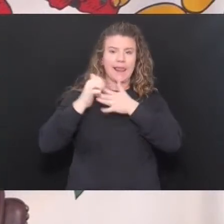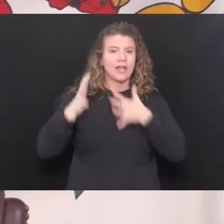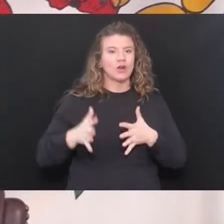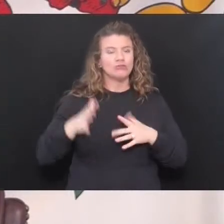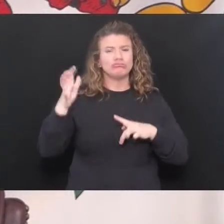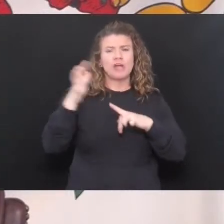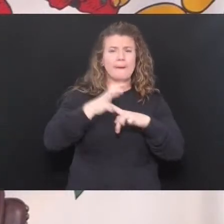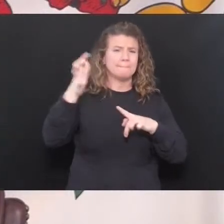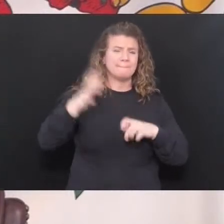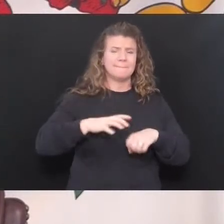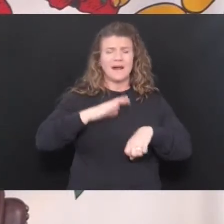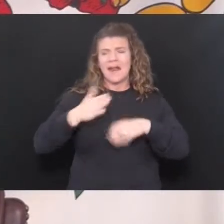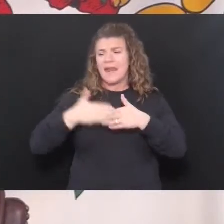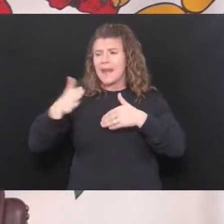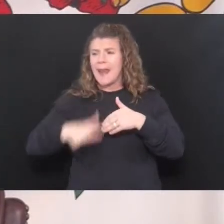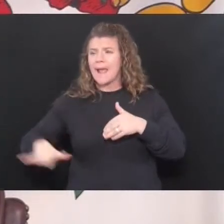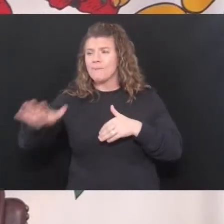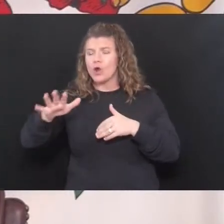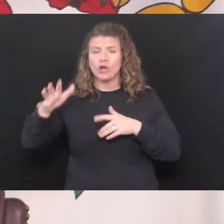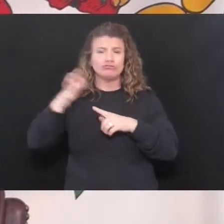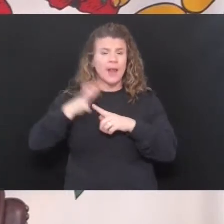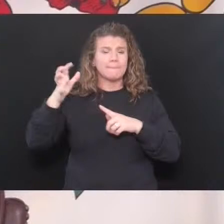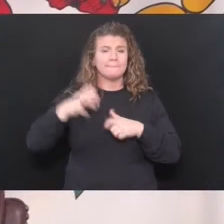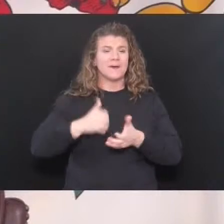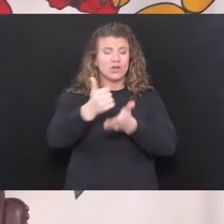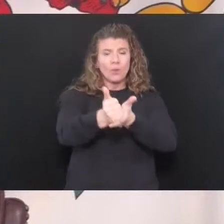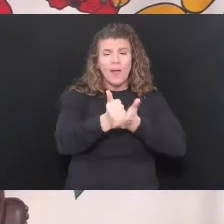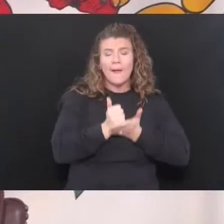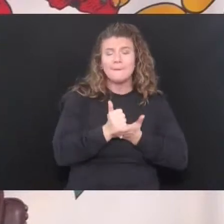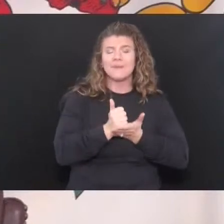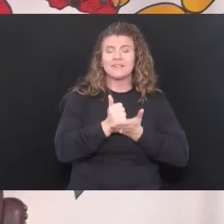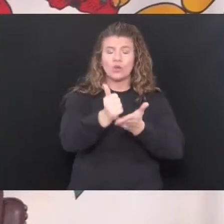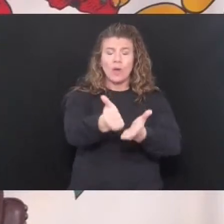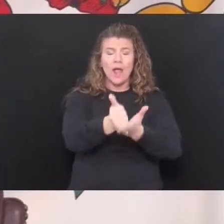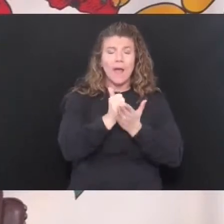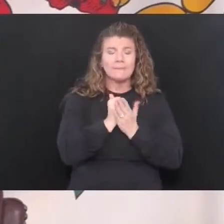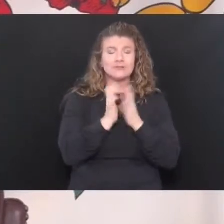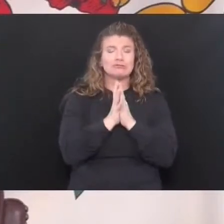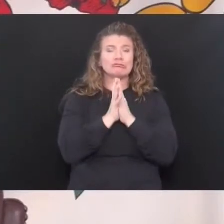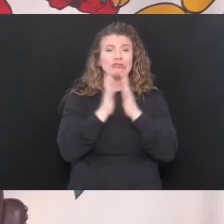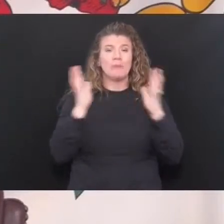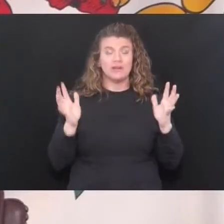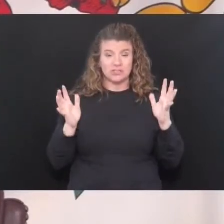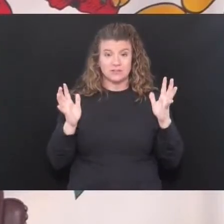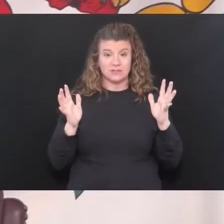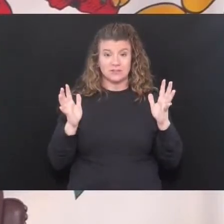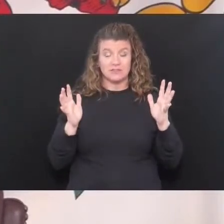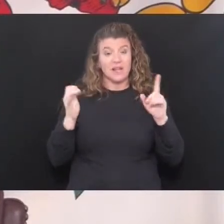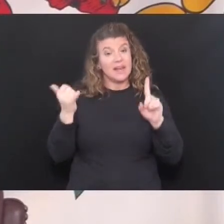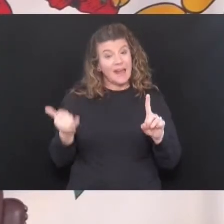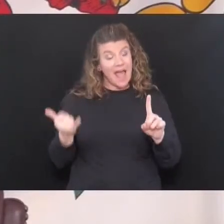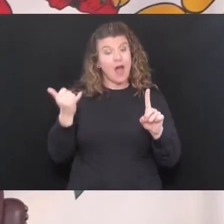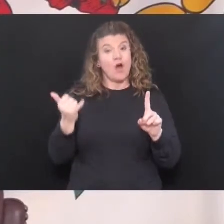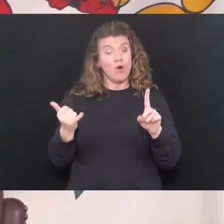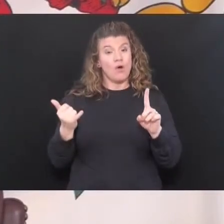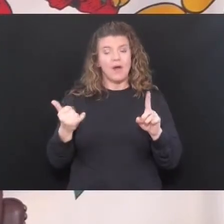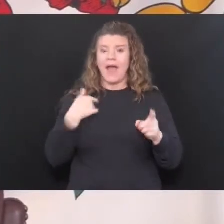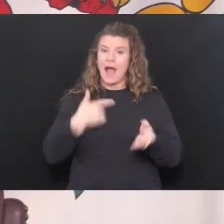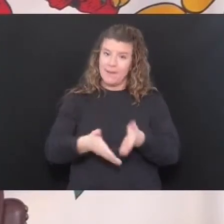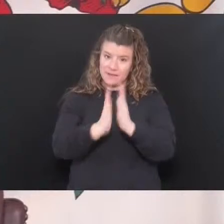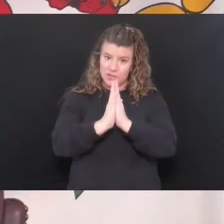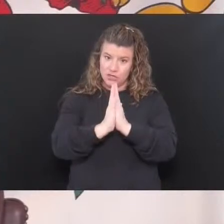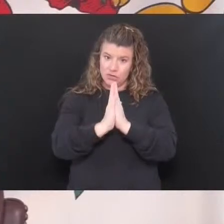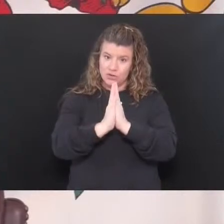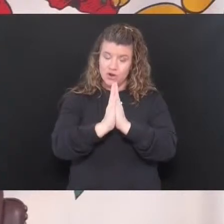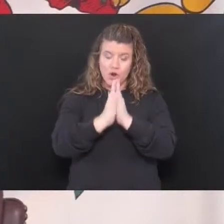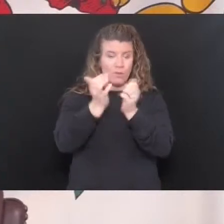neighborhood captains. You helped us. You helped us beyond belief. Now, I ask you